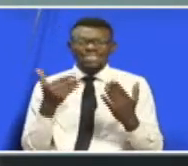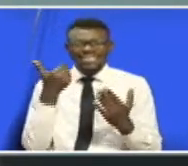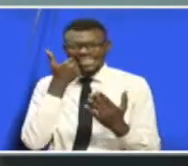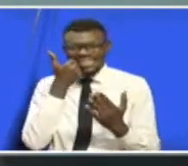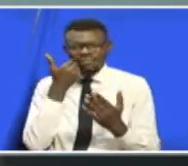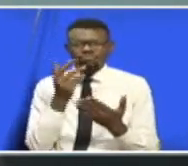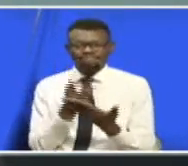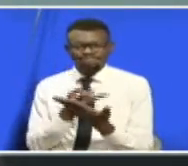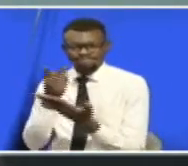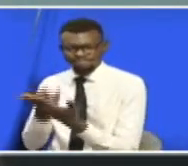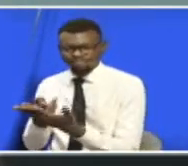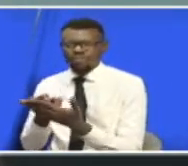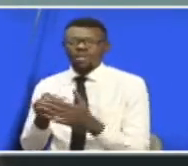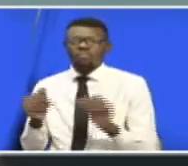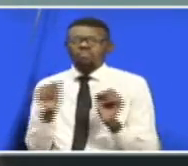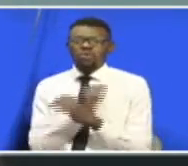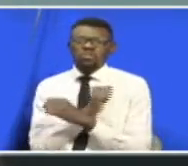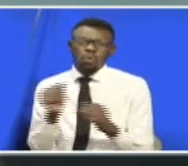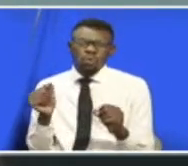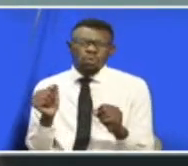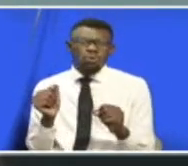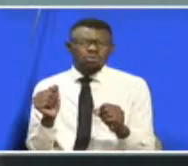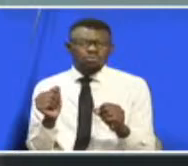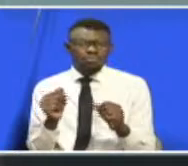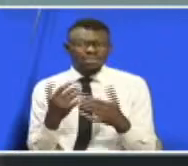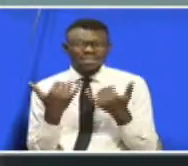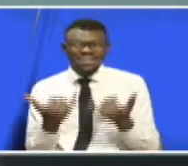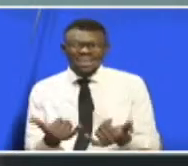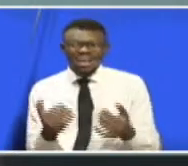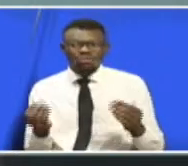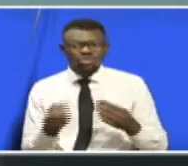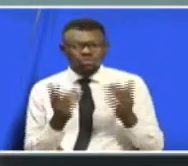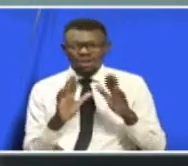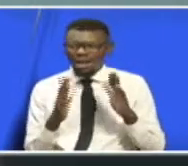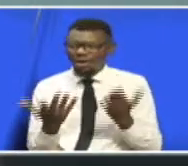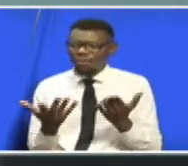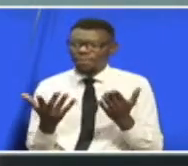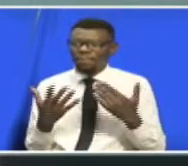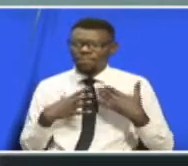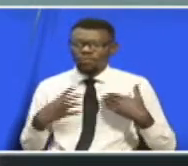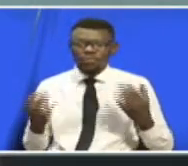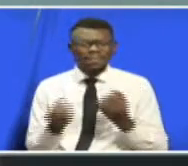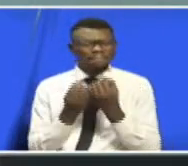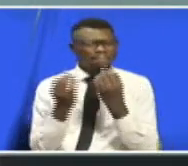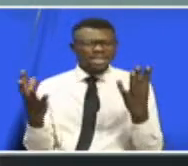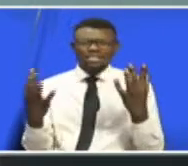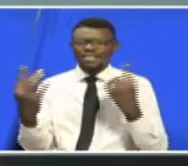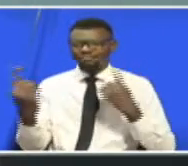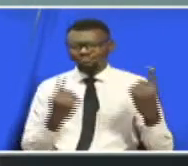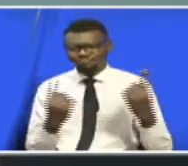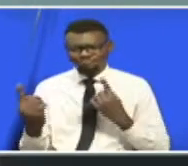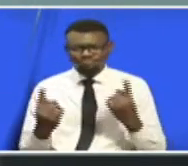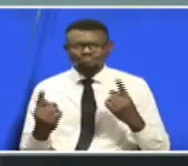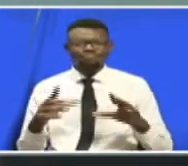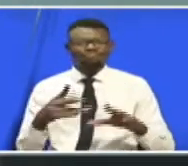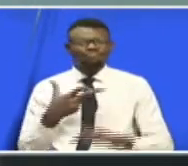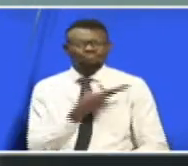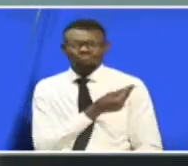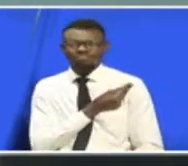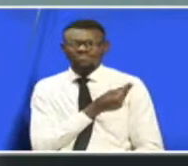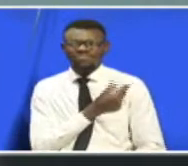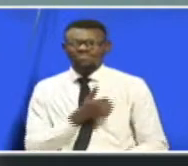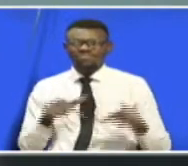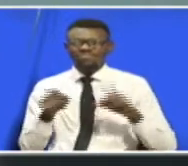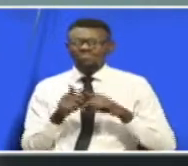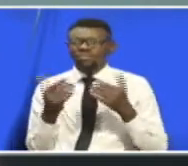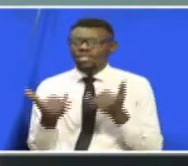disease. Okay. And so what we can do is to ensure that as many people as possible get vaccinated, now that we